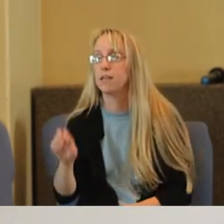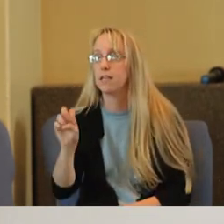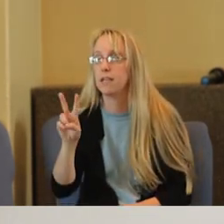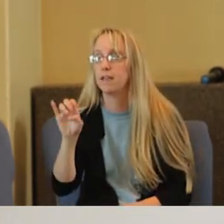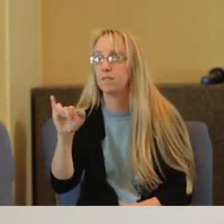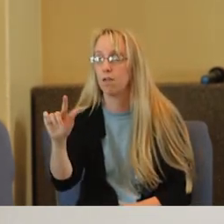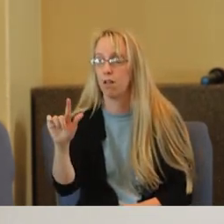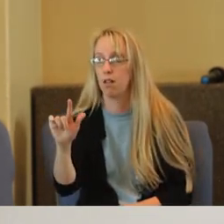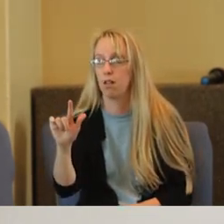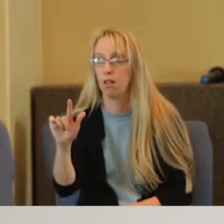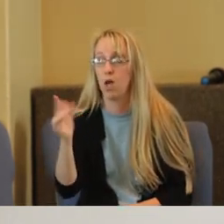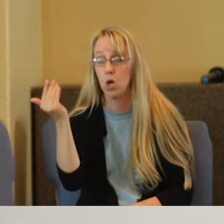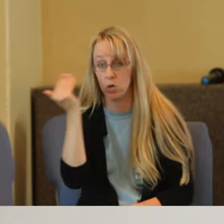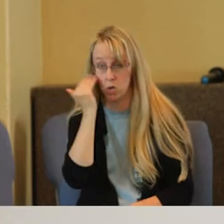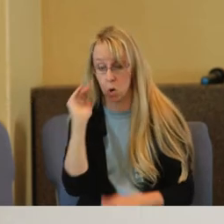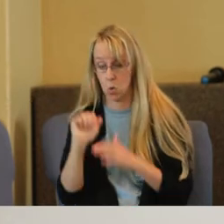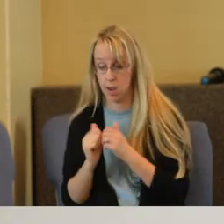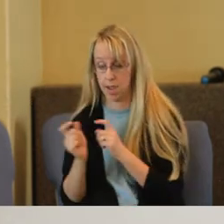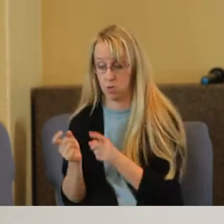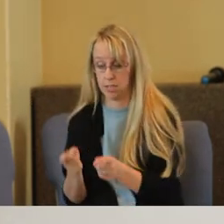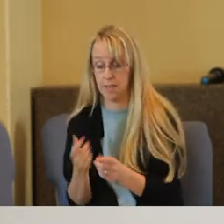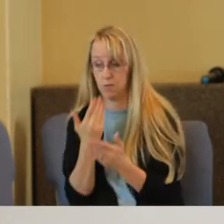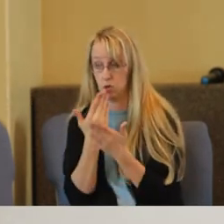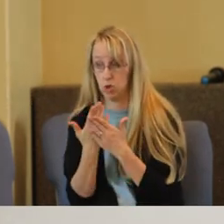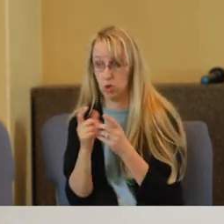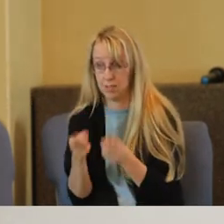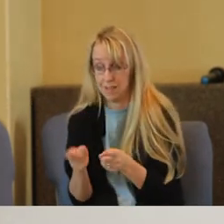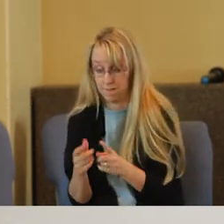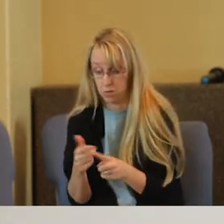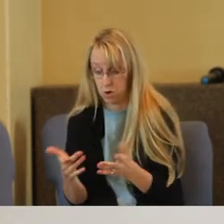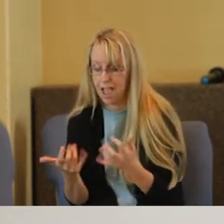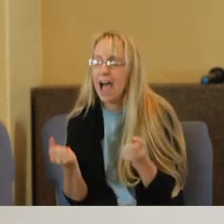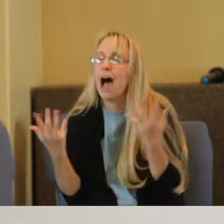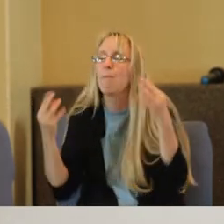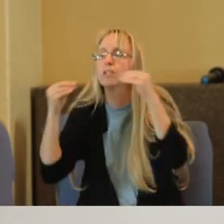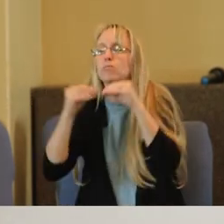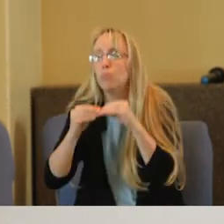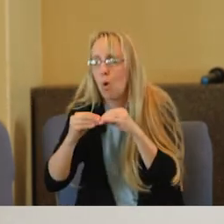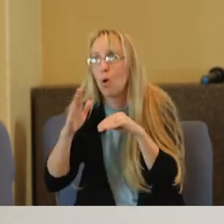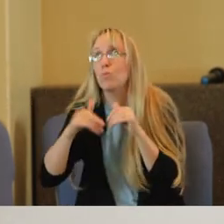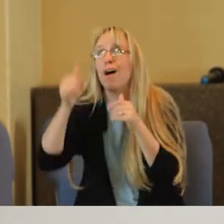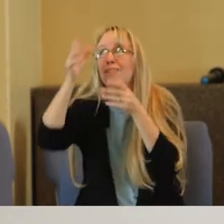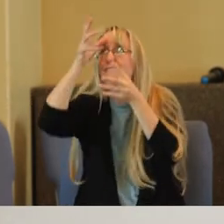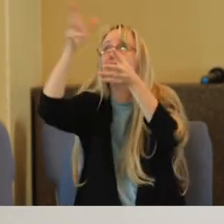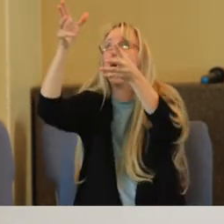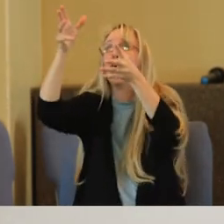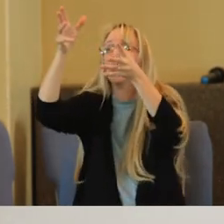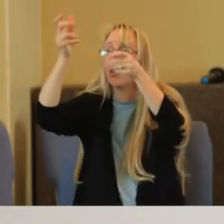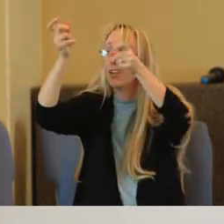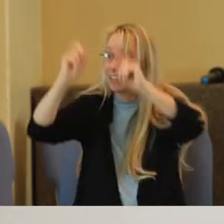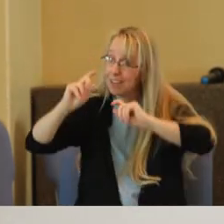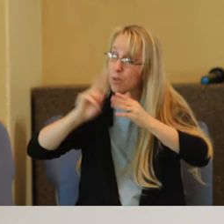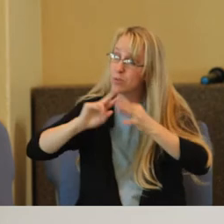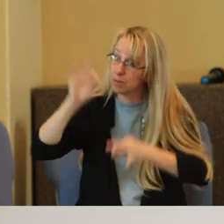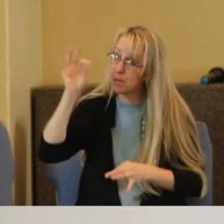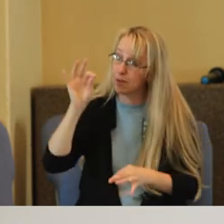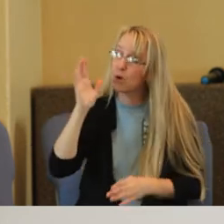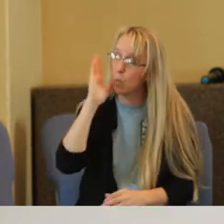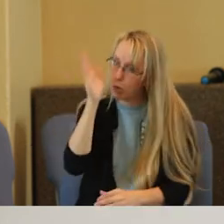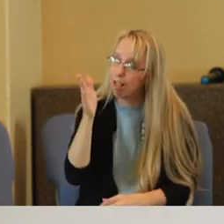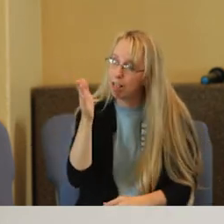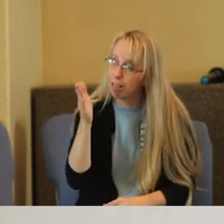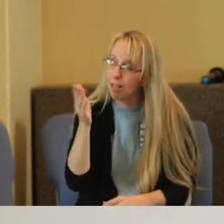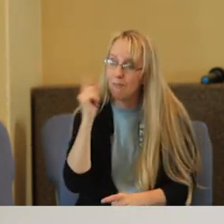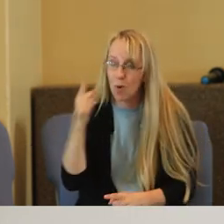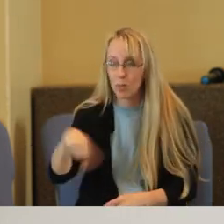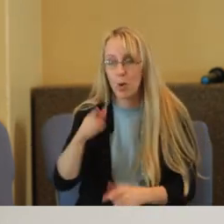know how to give good gifts to your children, how much more will your heavenly Father give the Holy Spirit to those who ask him? You